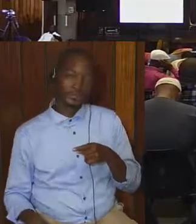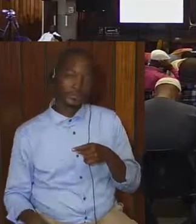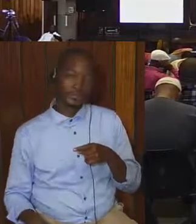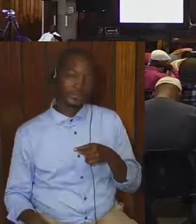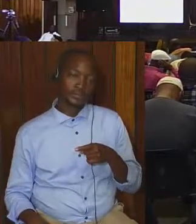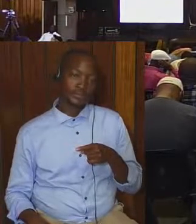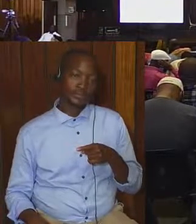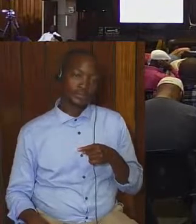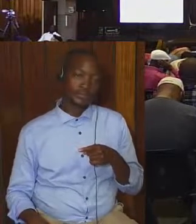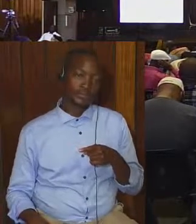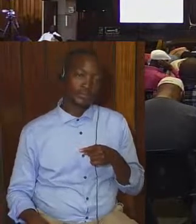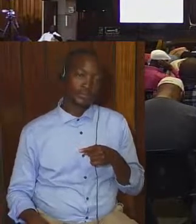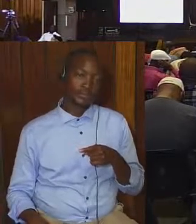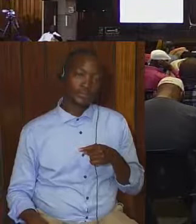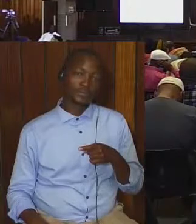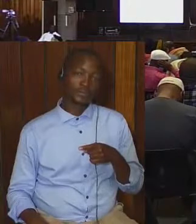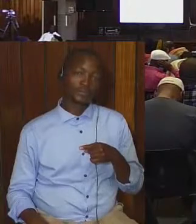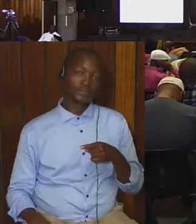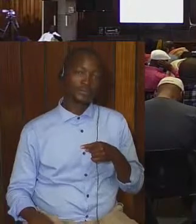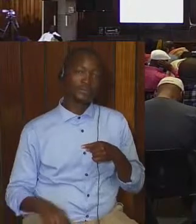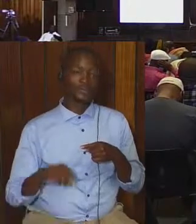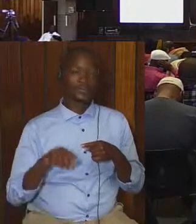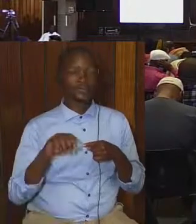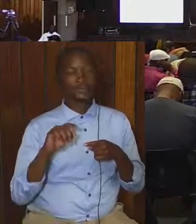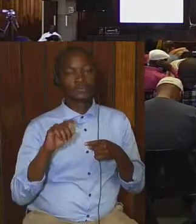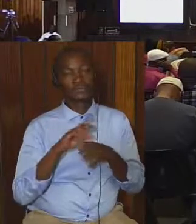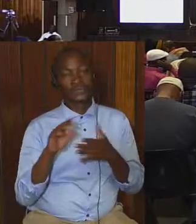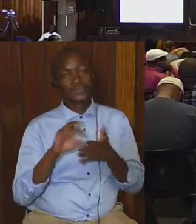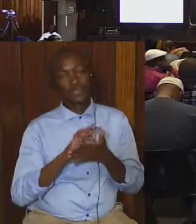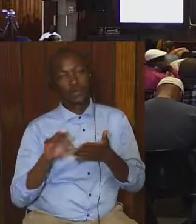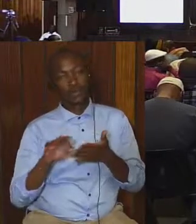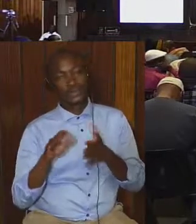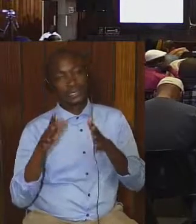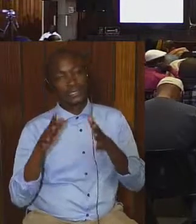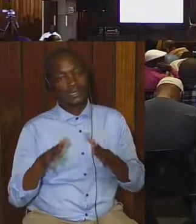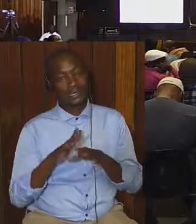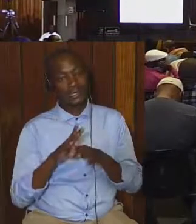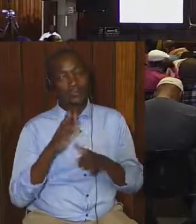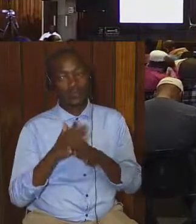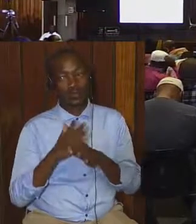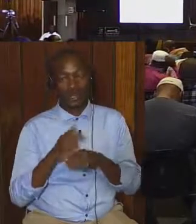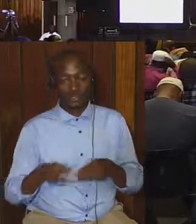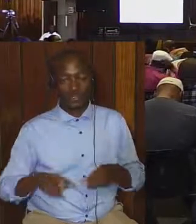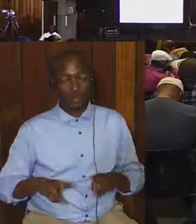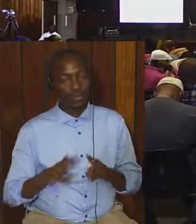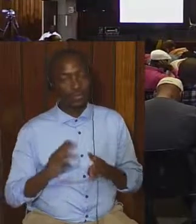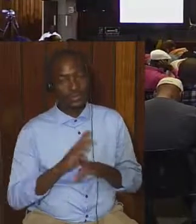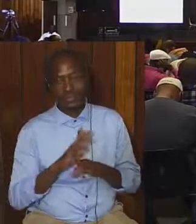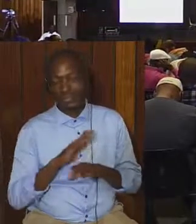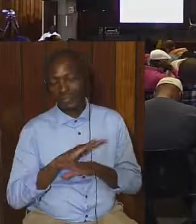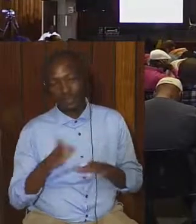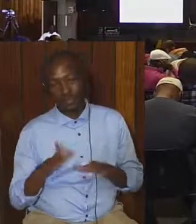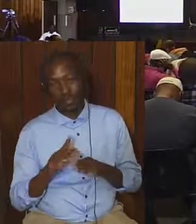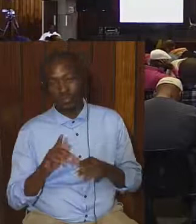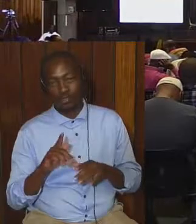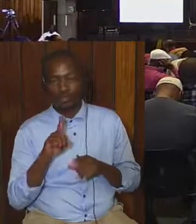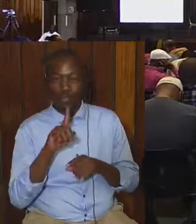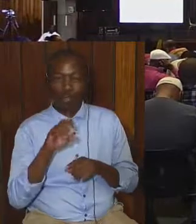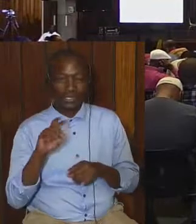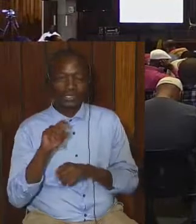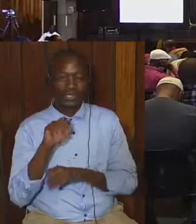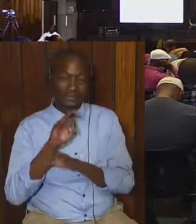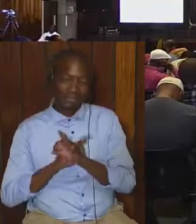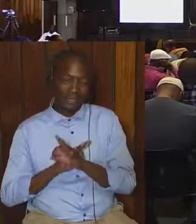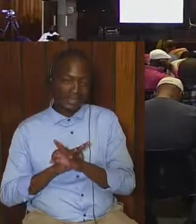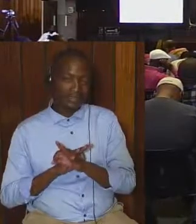is for the barriers. The contractor has worked the road, even although it's not 100%